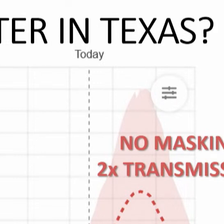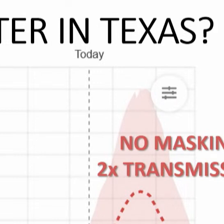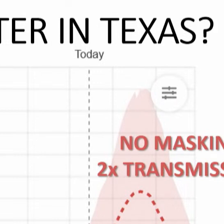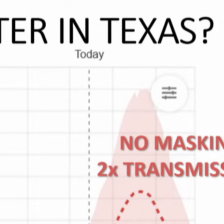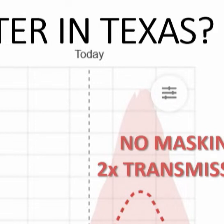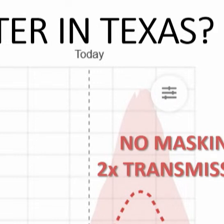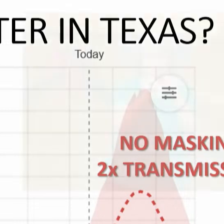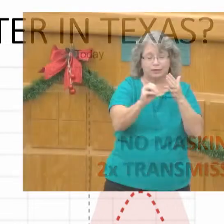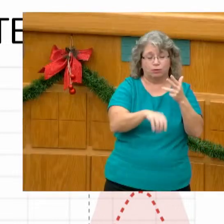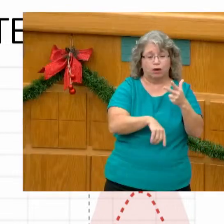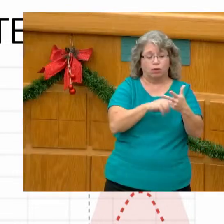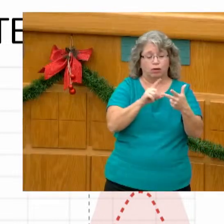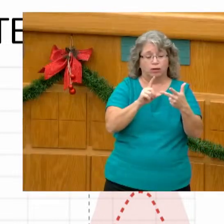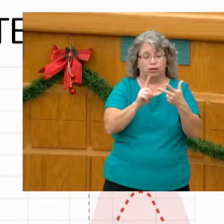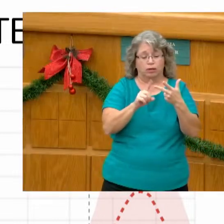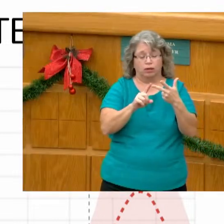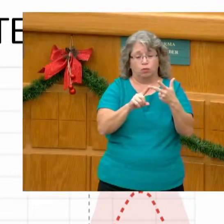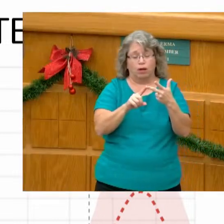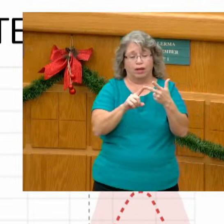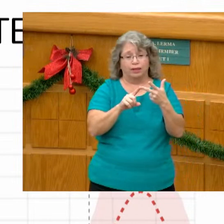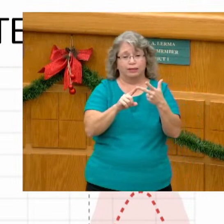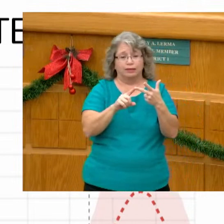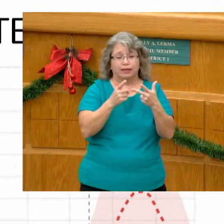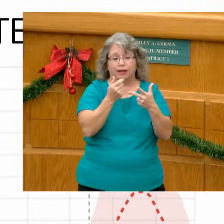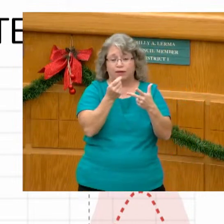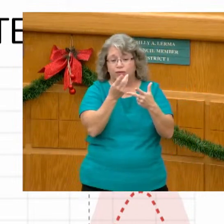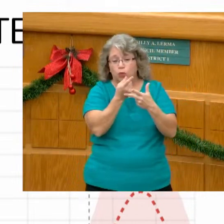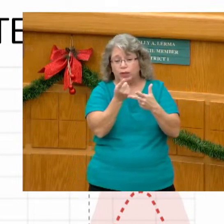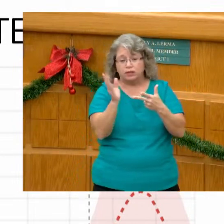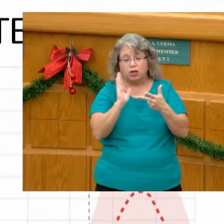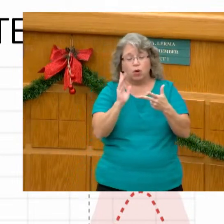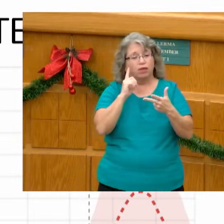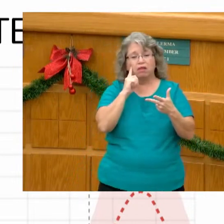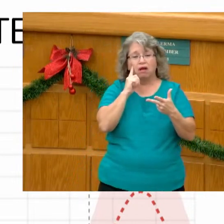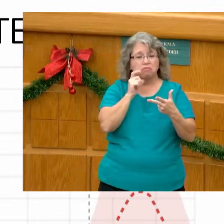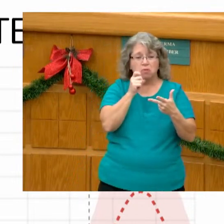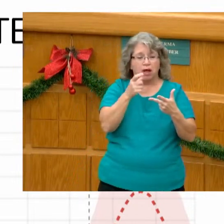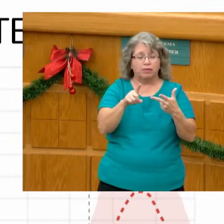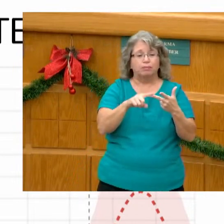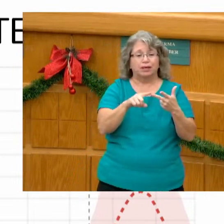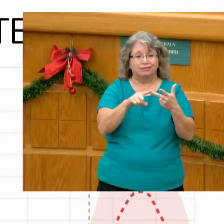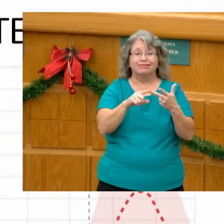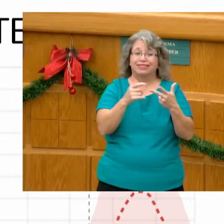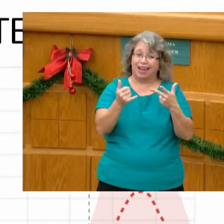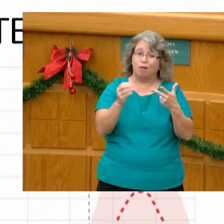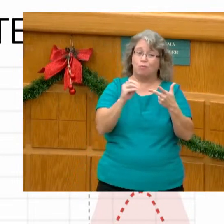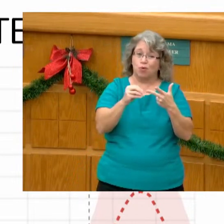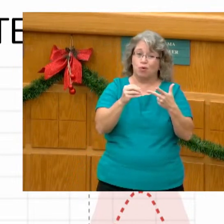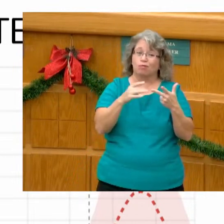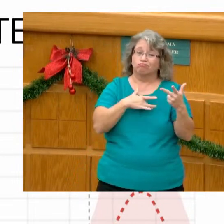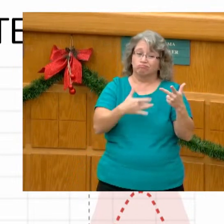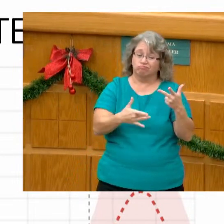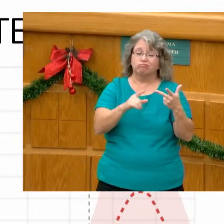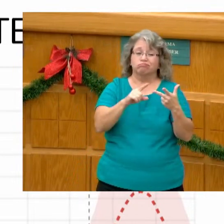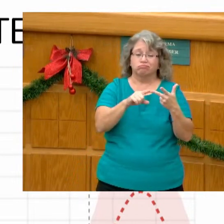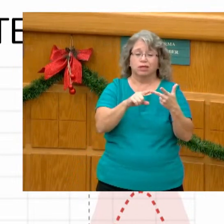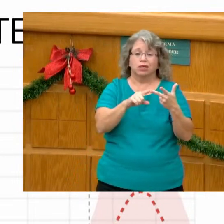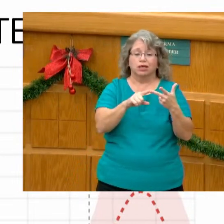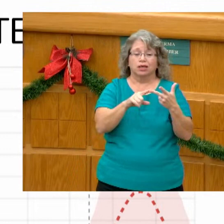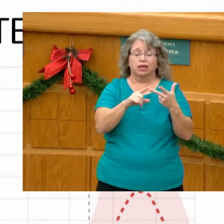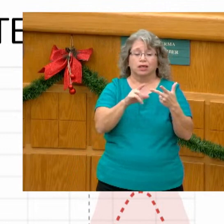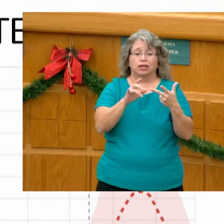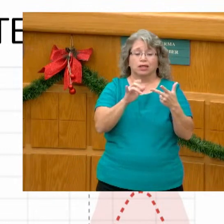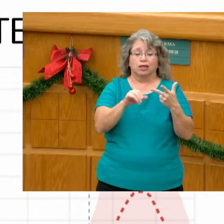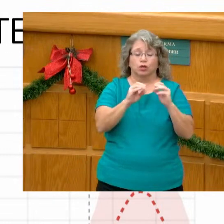ago seemed unlikely, but now seems much, much more likely, which is the worst case scenario where they're modeling no masking